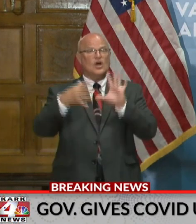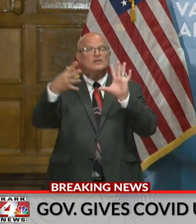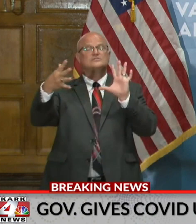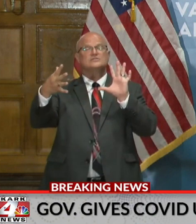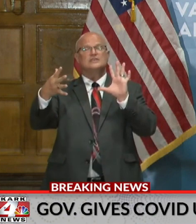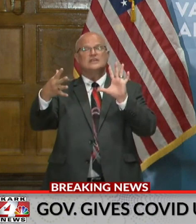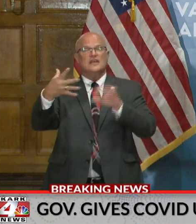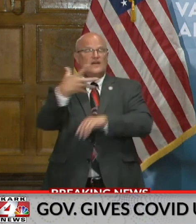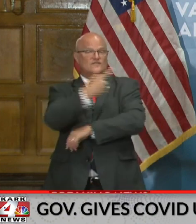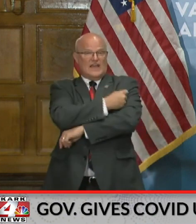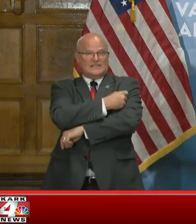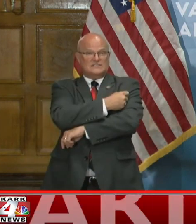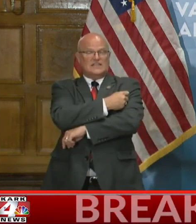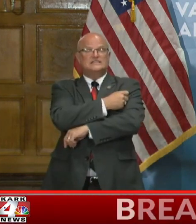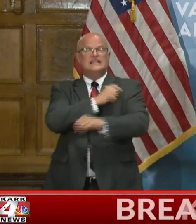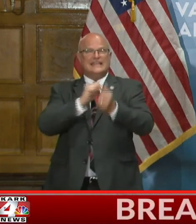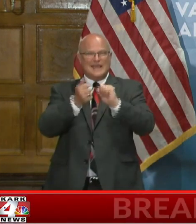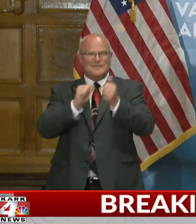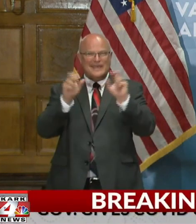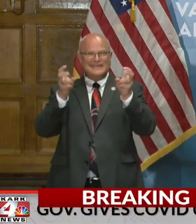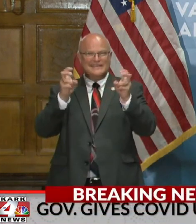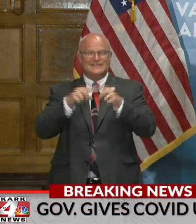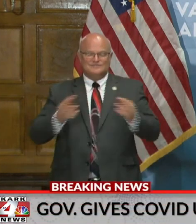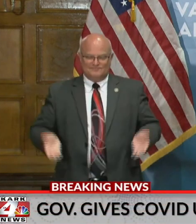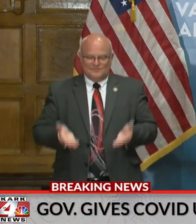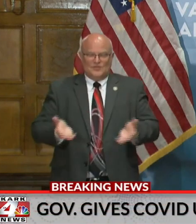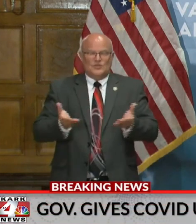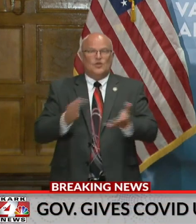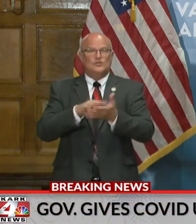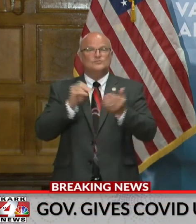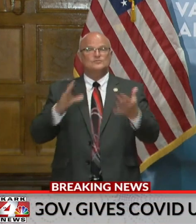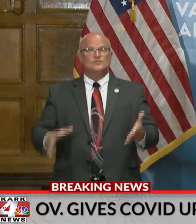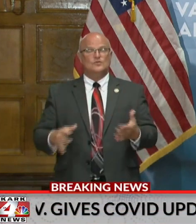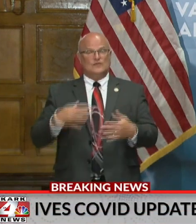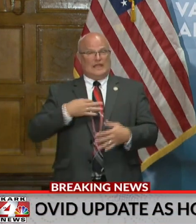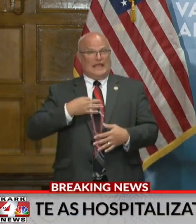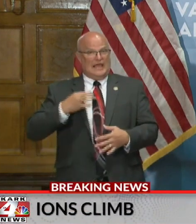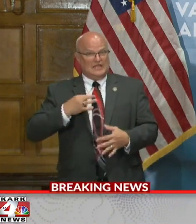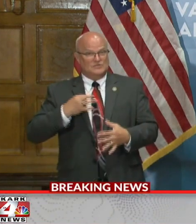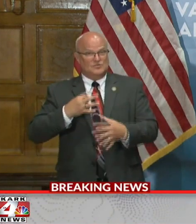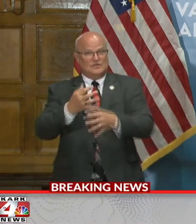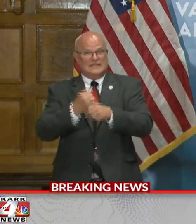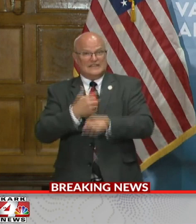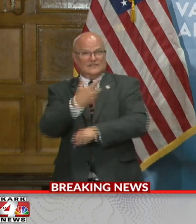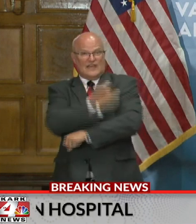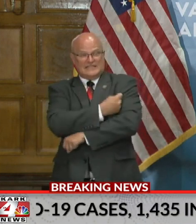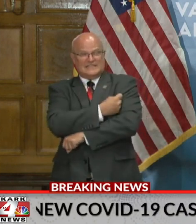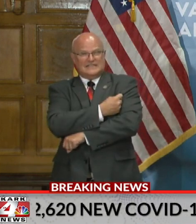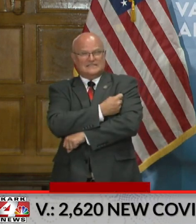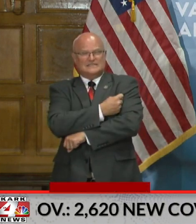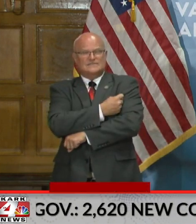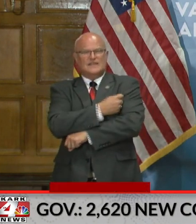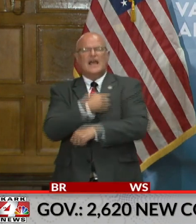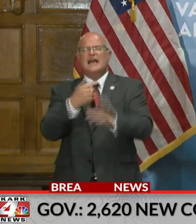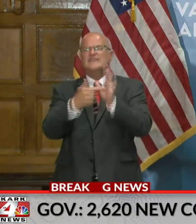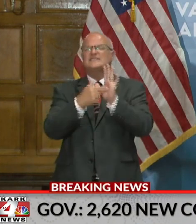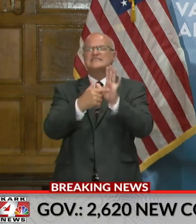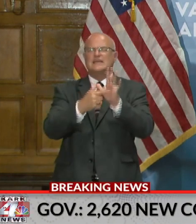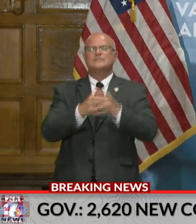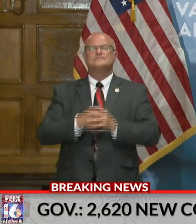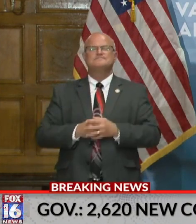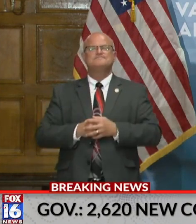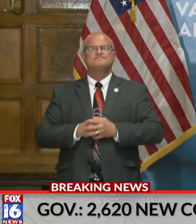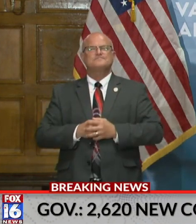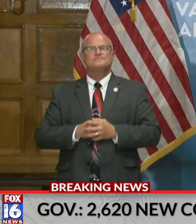a vaccination campaign to encourage those students that are eligible to get that vaccination. And I'll give you an example I heard